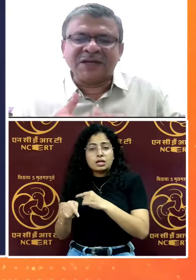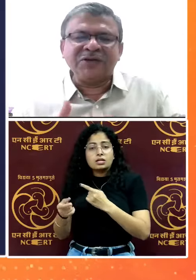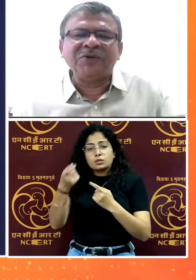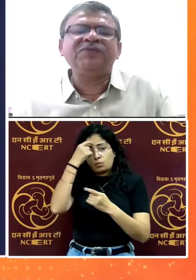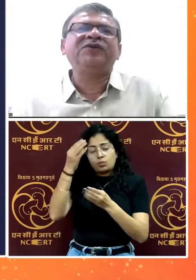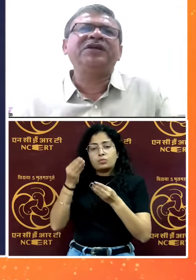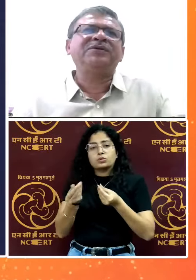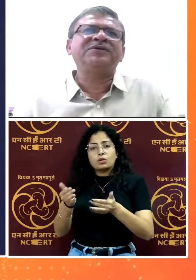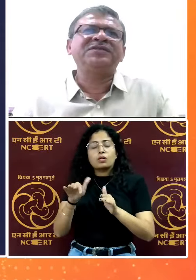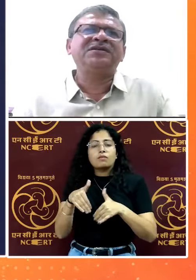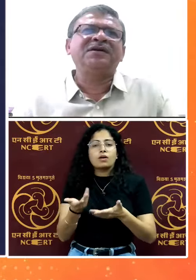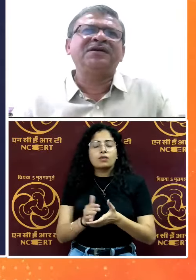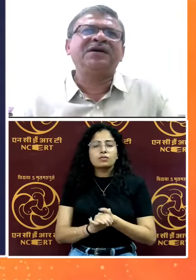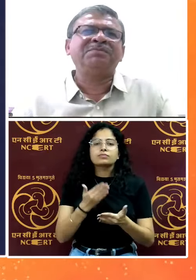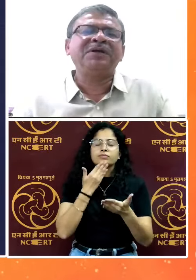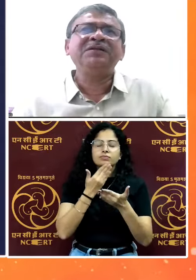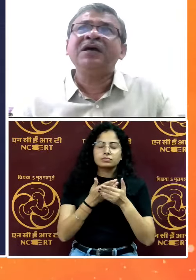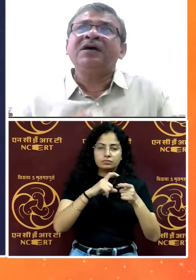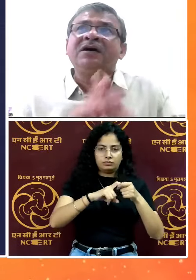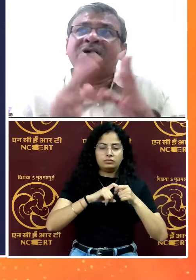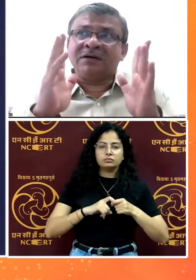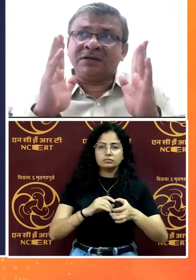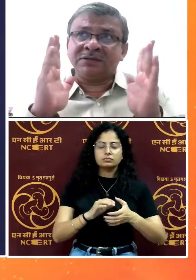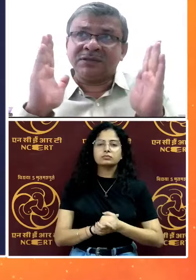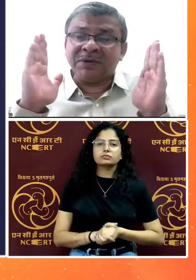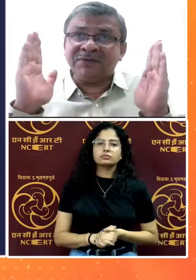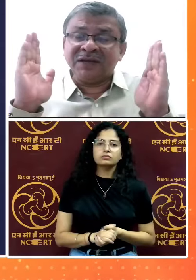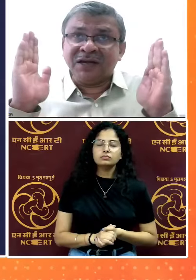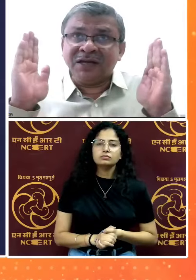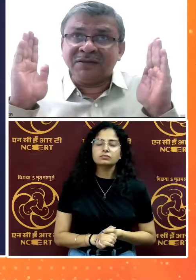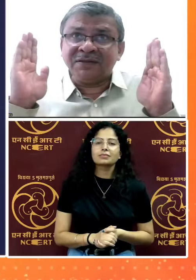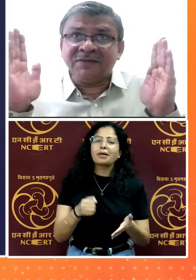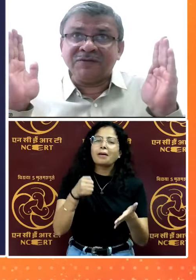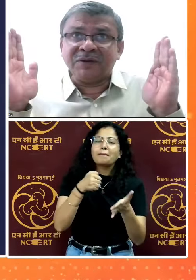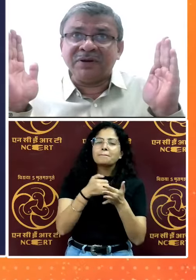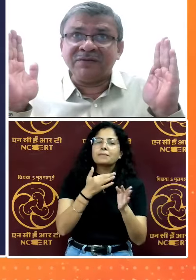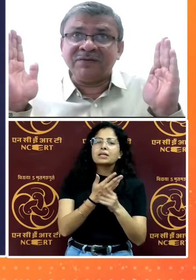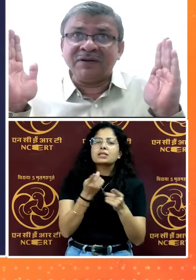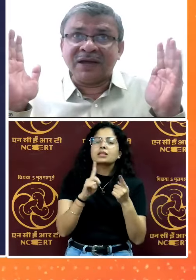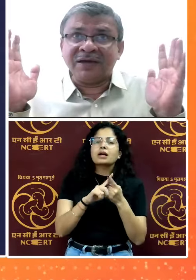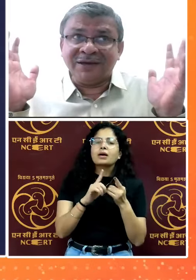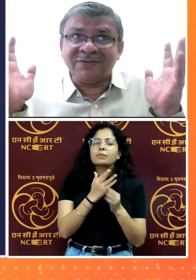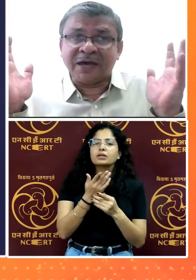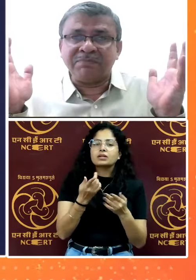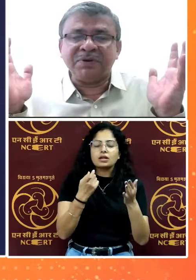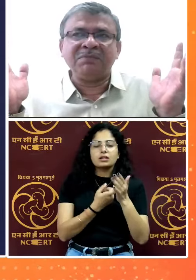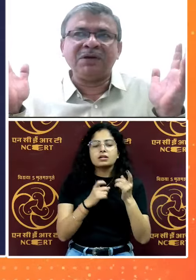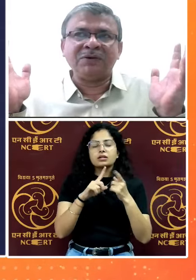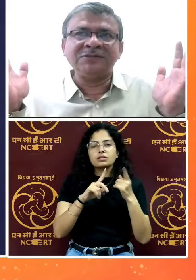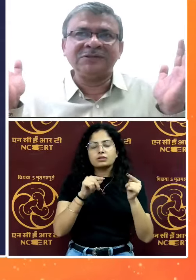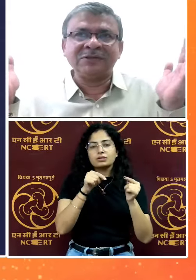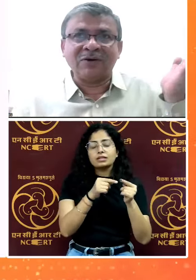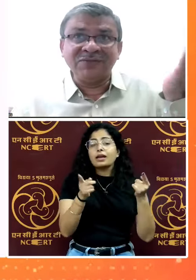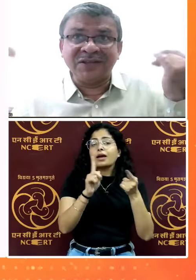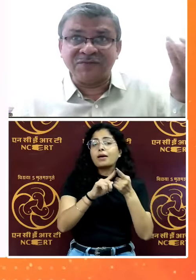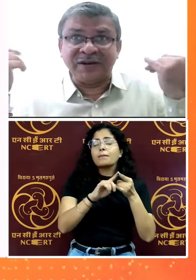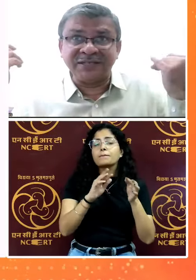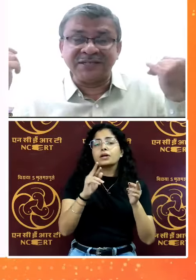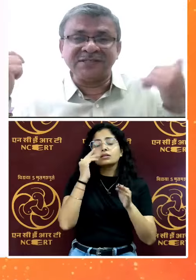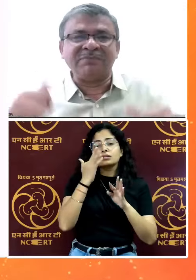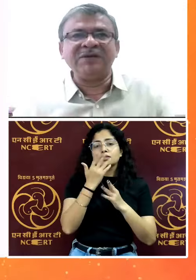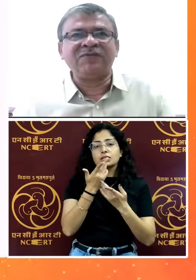that thank you for that question, Harpreet. See, basically, this reverberation is happening because of